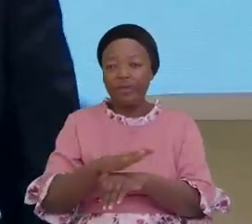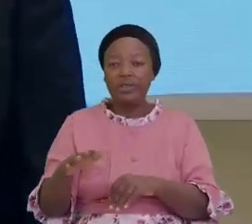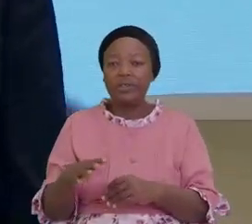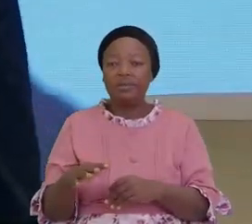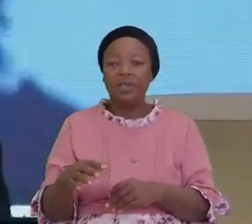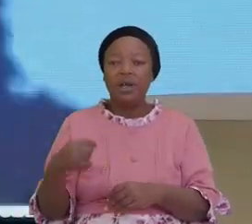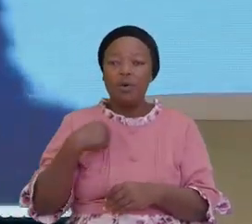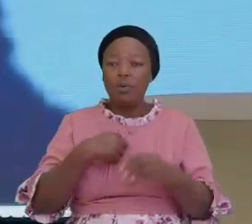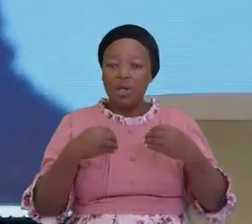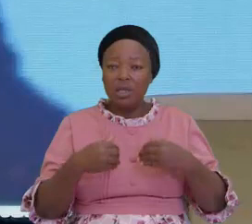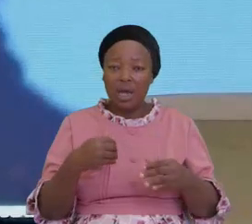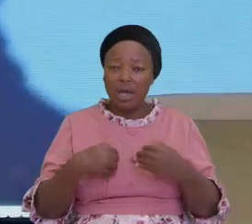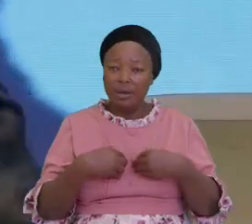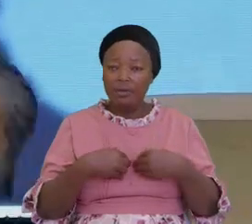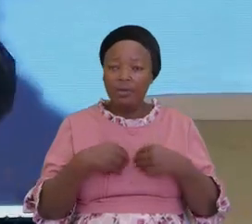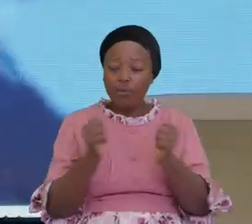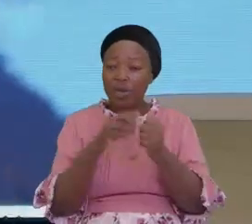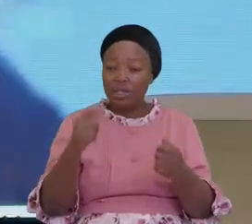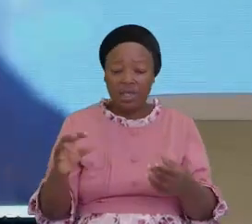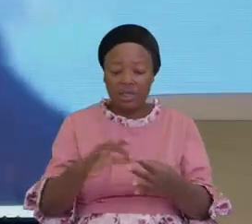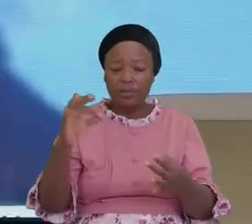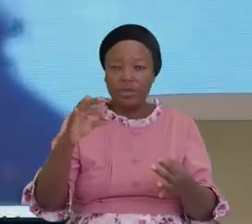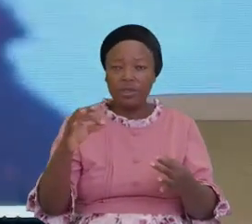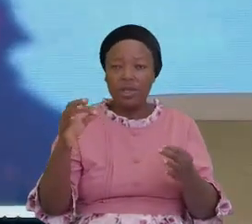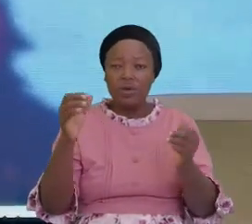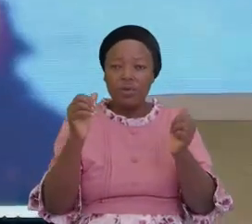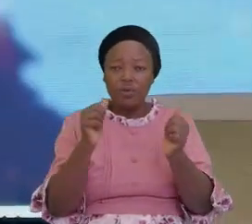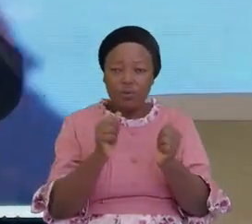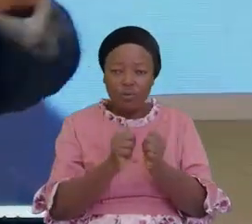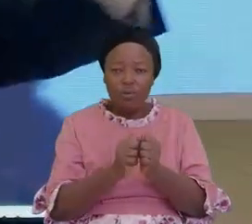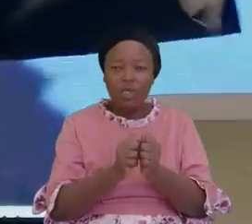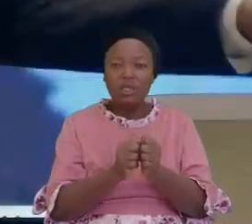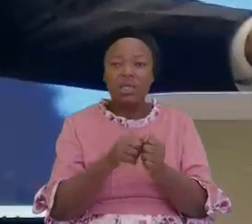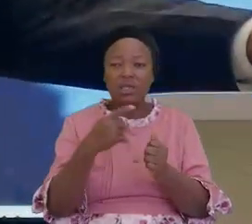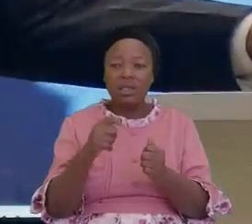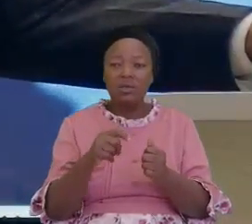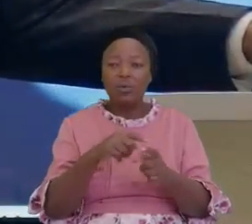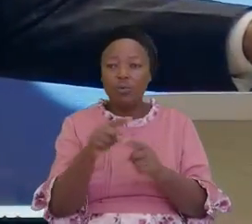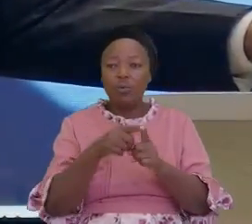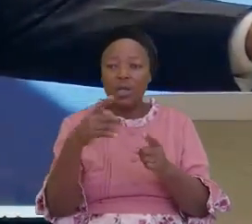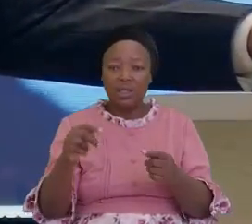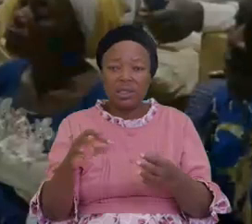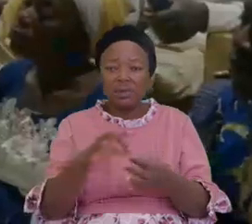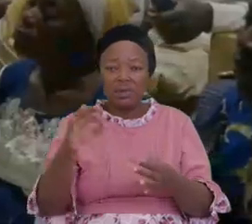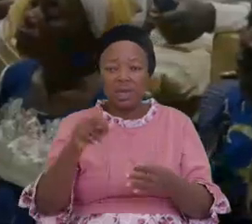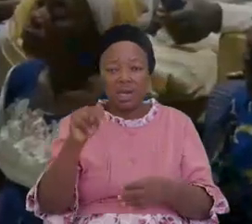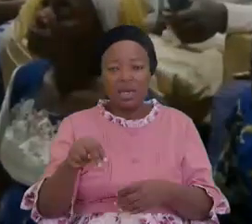have the Spirit. But the Spirit needs a sword to walk with.